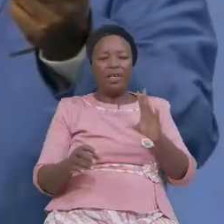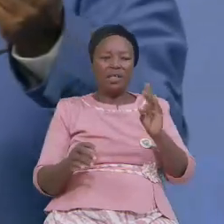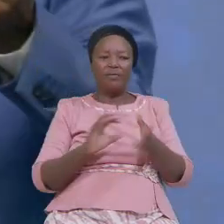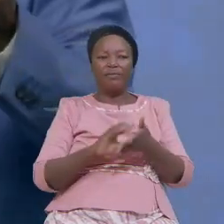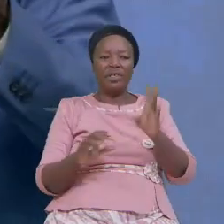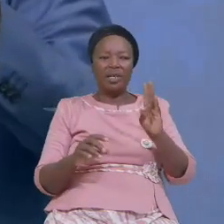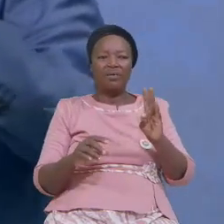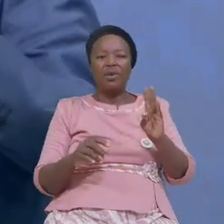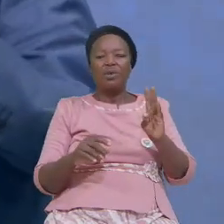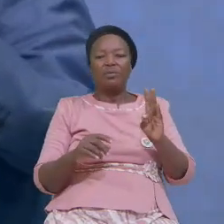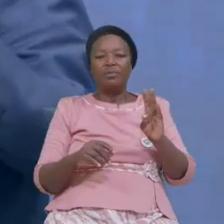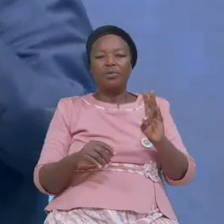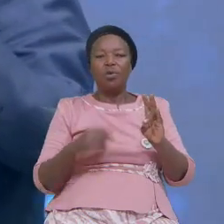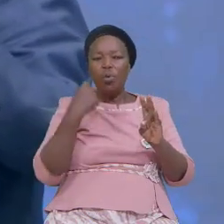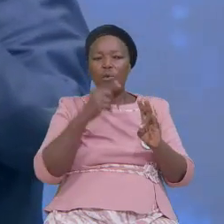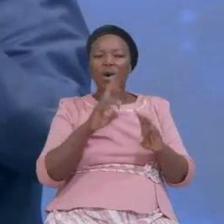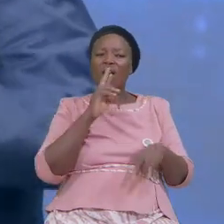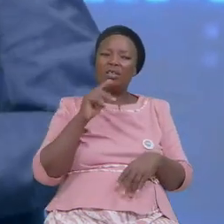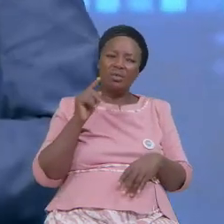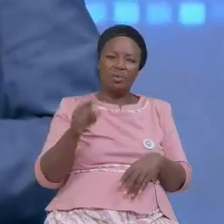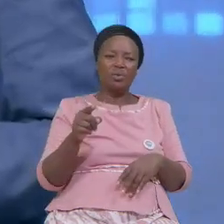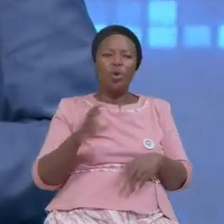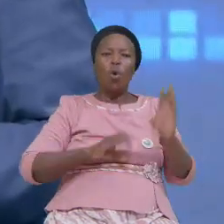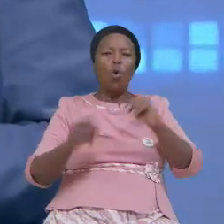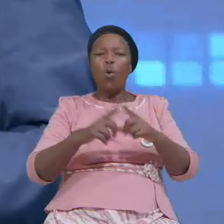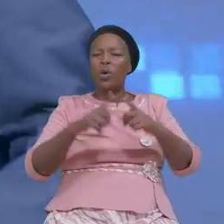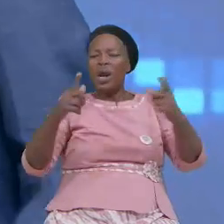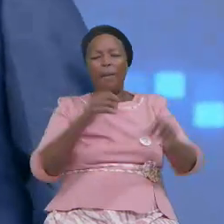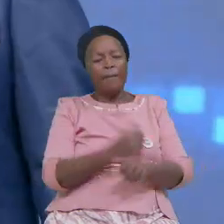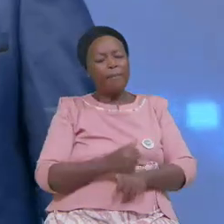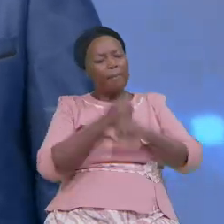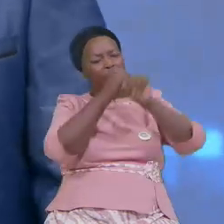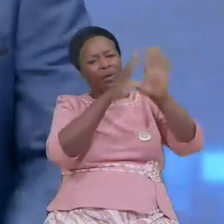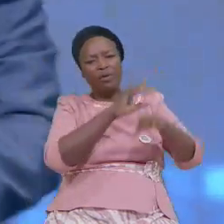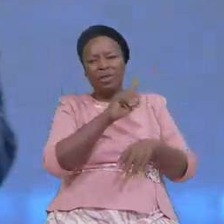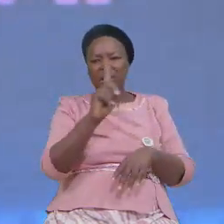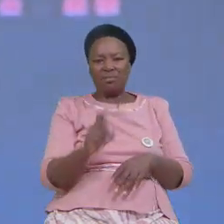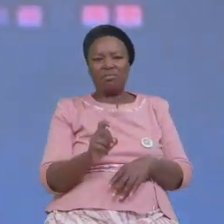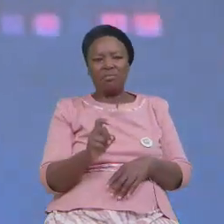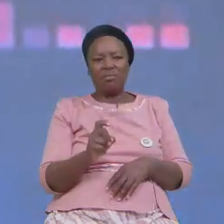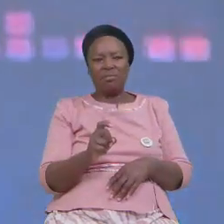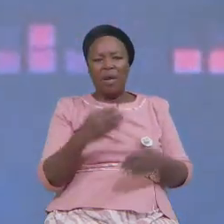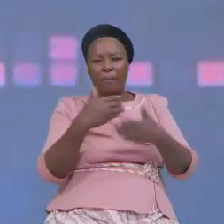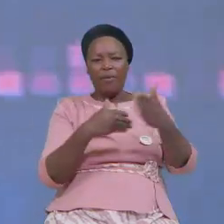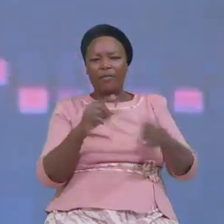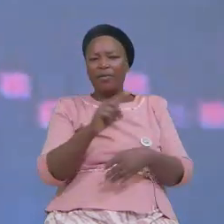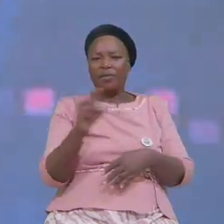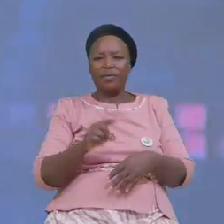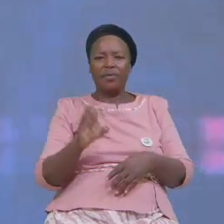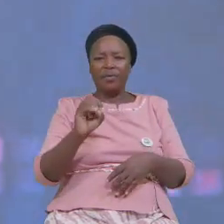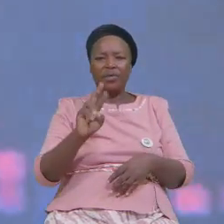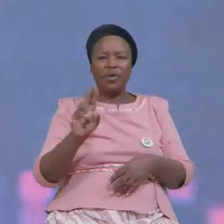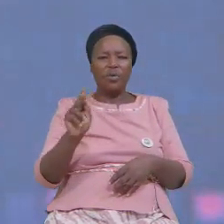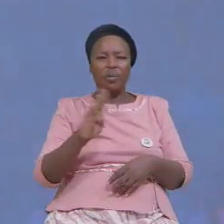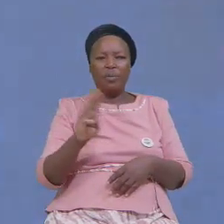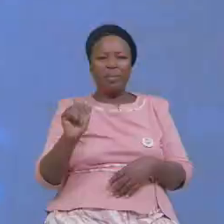verse 7, it says, who art thou, O great mountain? Before Zerubbabel, thou shalt